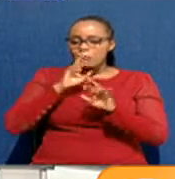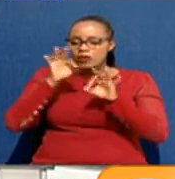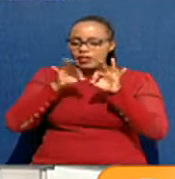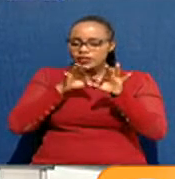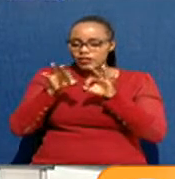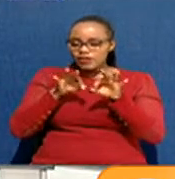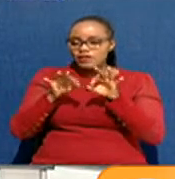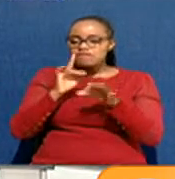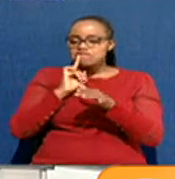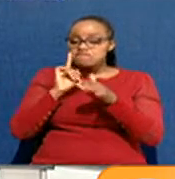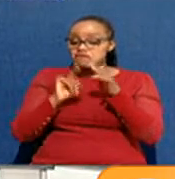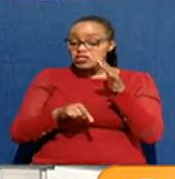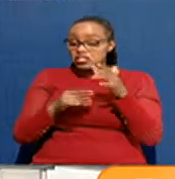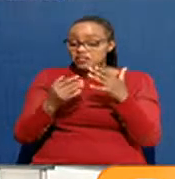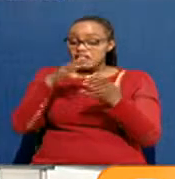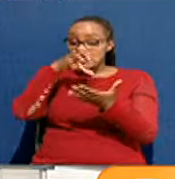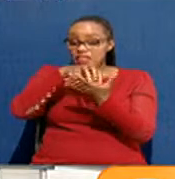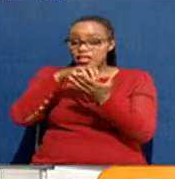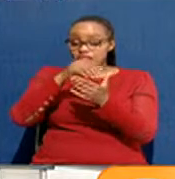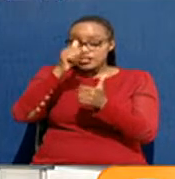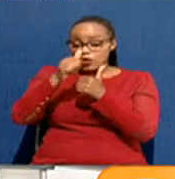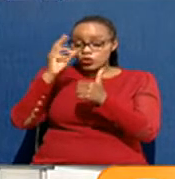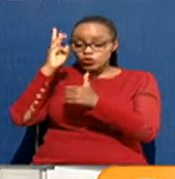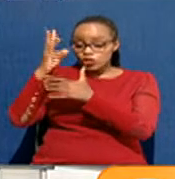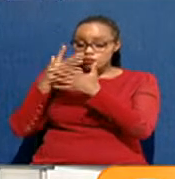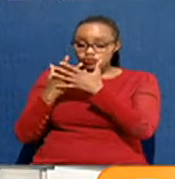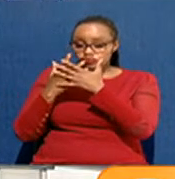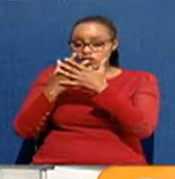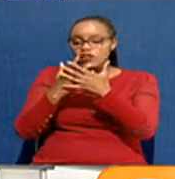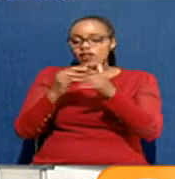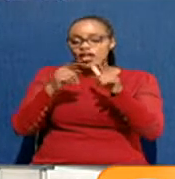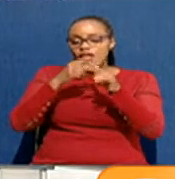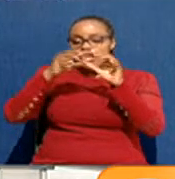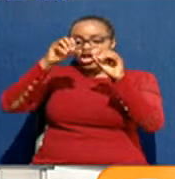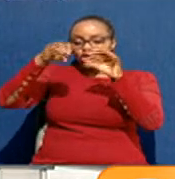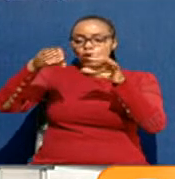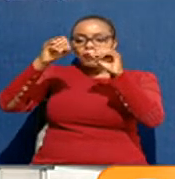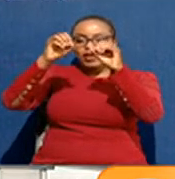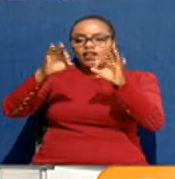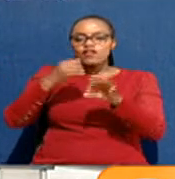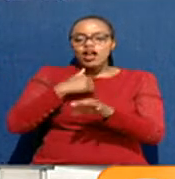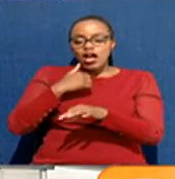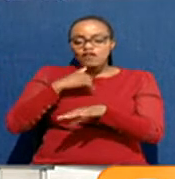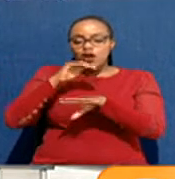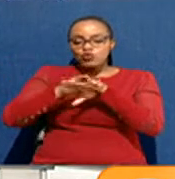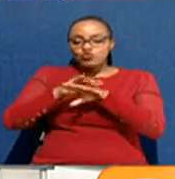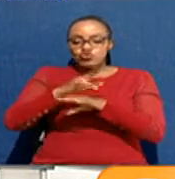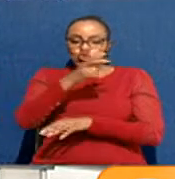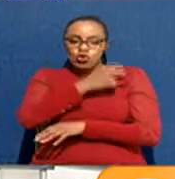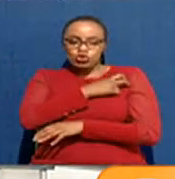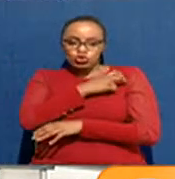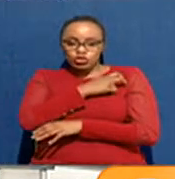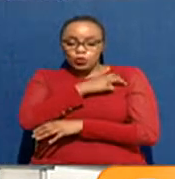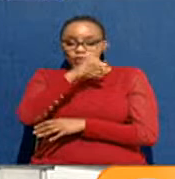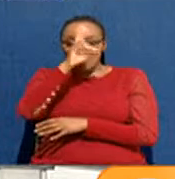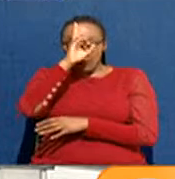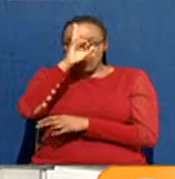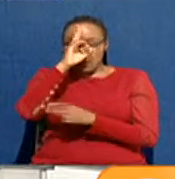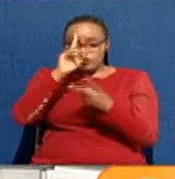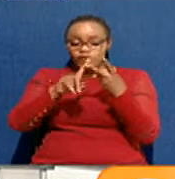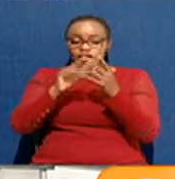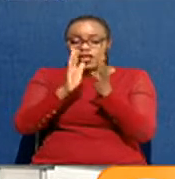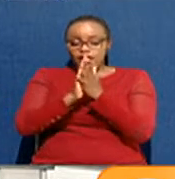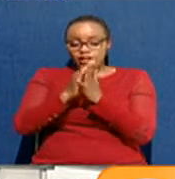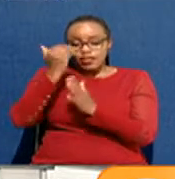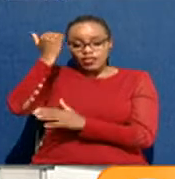Ingonga also said that cases will be prosecuted and dropped only with proper consultation with the police and the